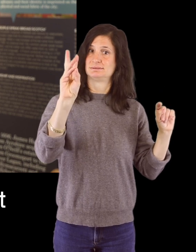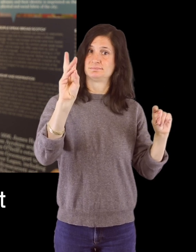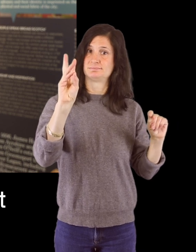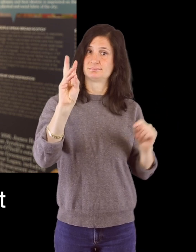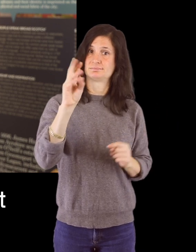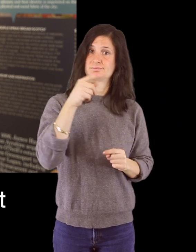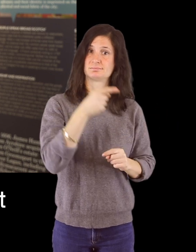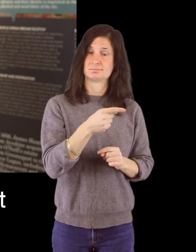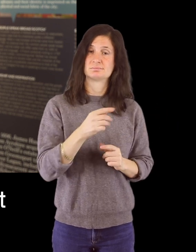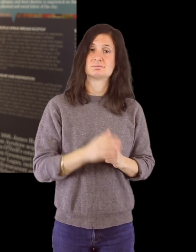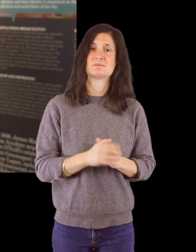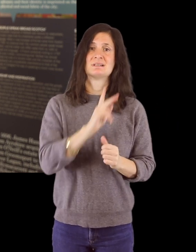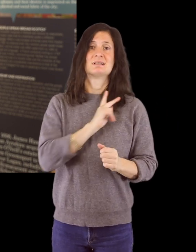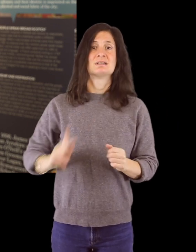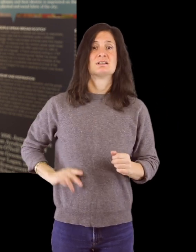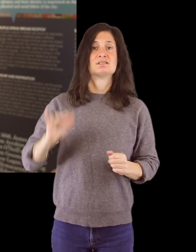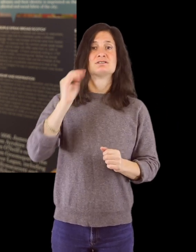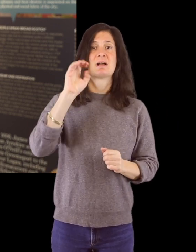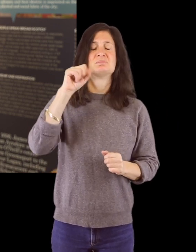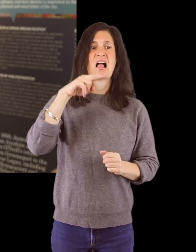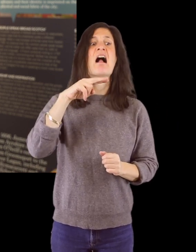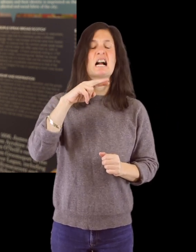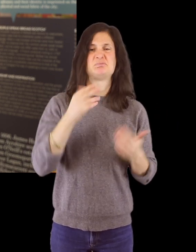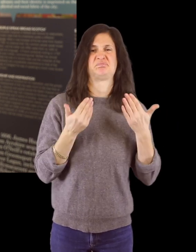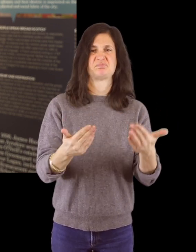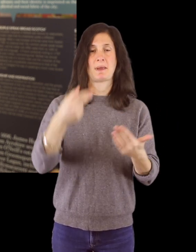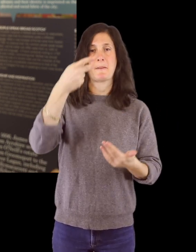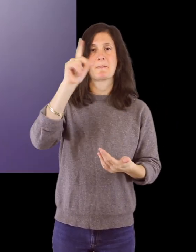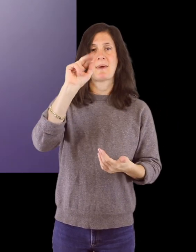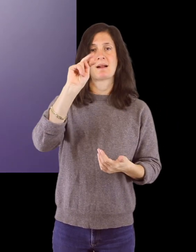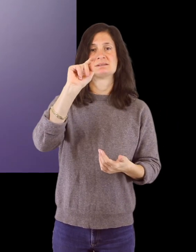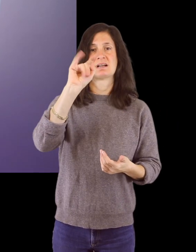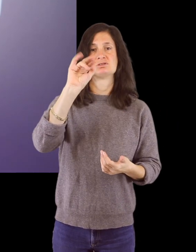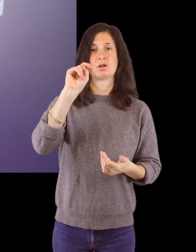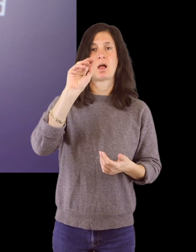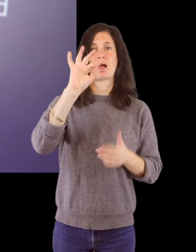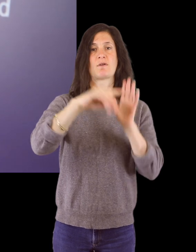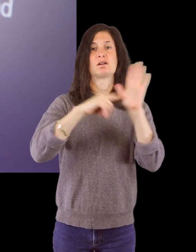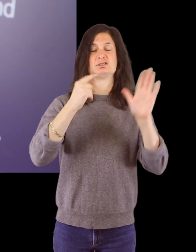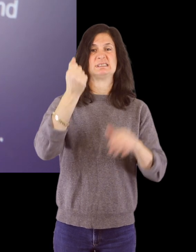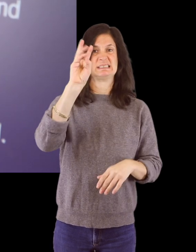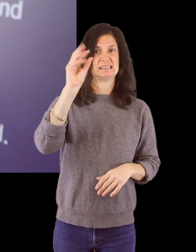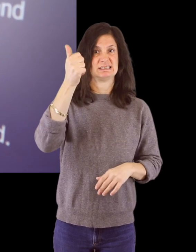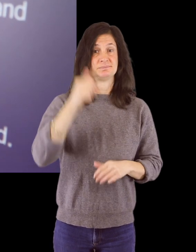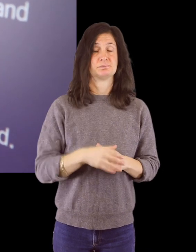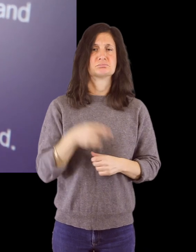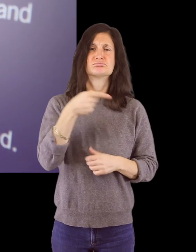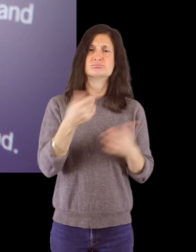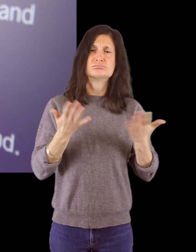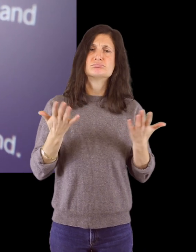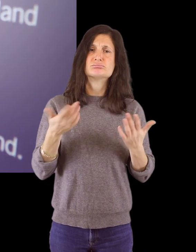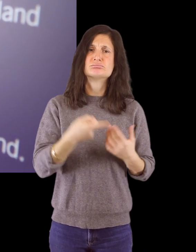into Ulster in 1606 encouraged King James's official Plantation of Ulster in 1610. The